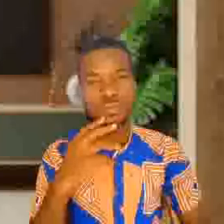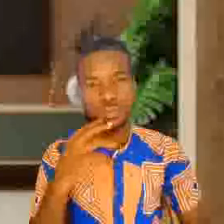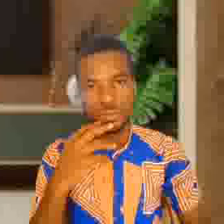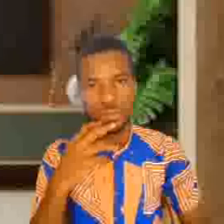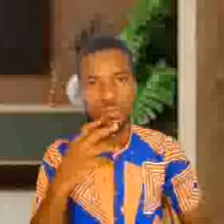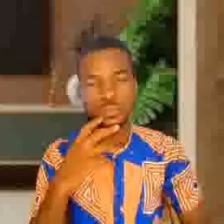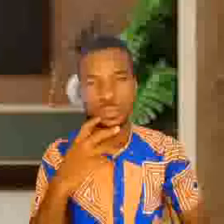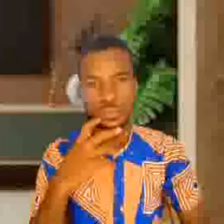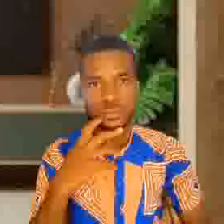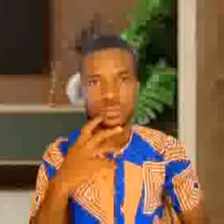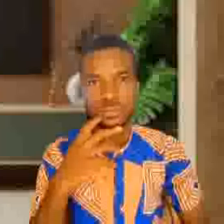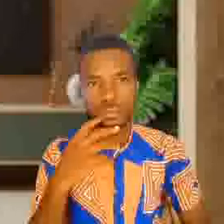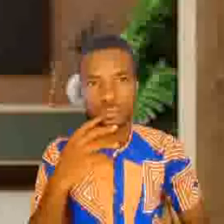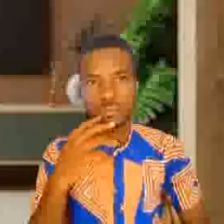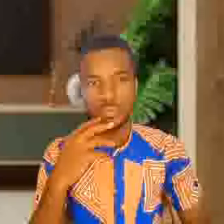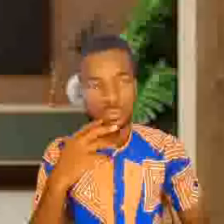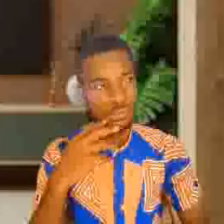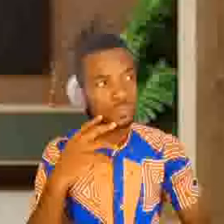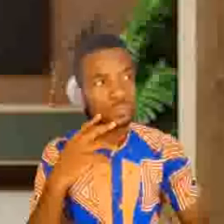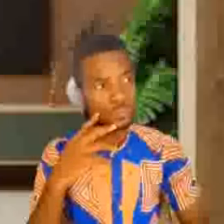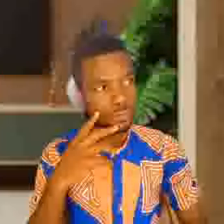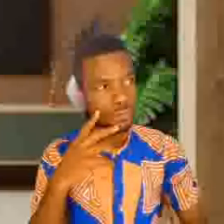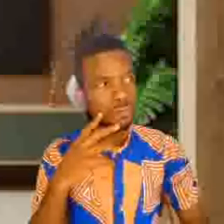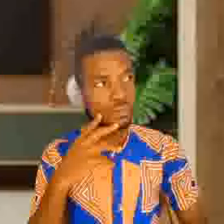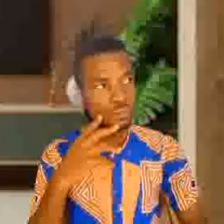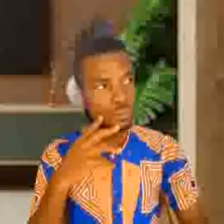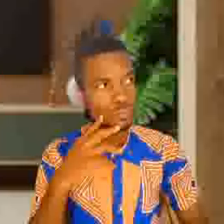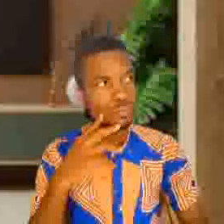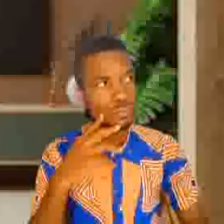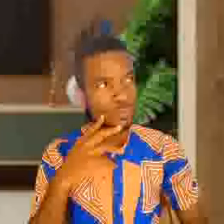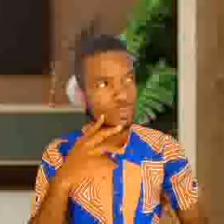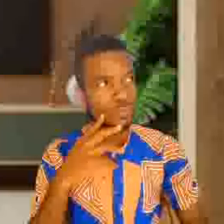times. And I maintained it on a daily basis.